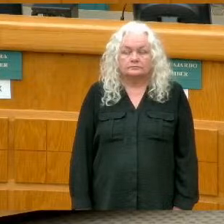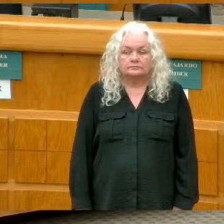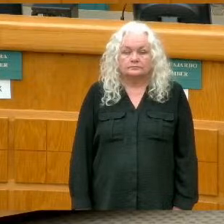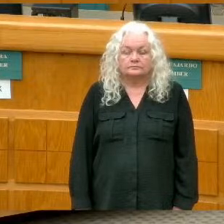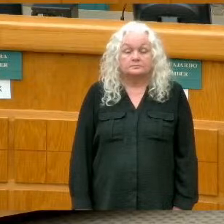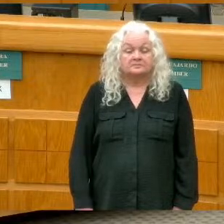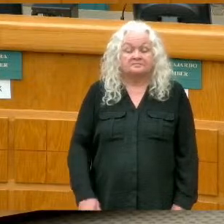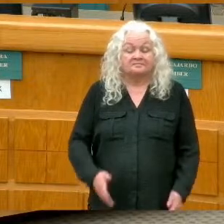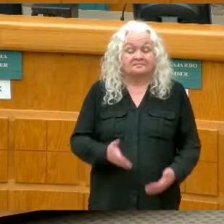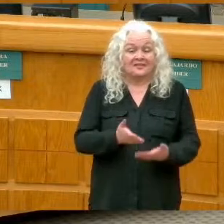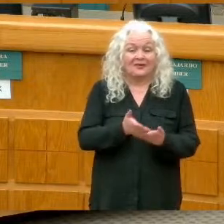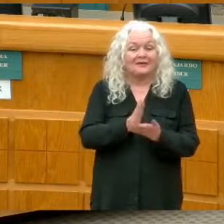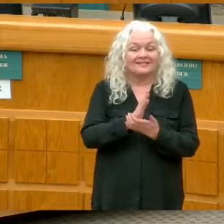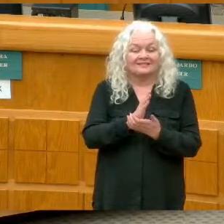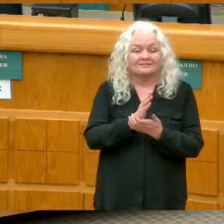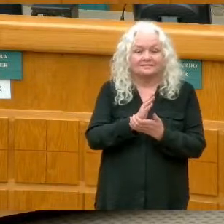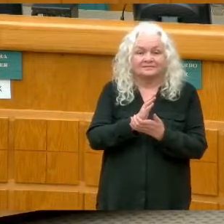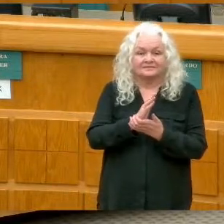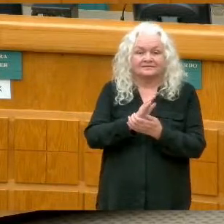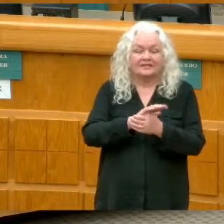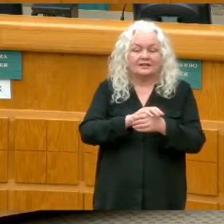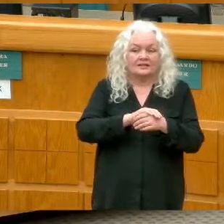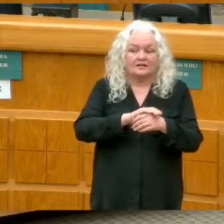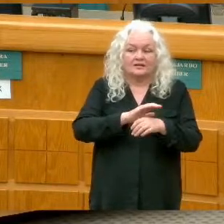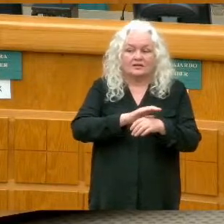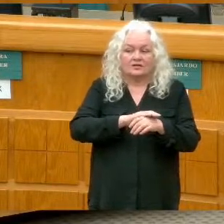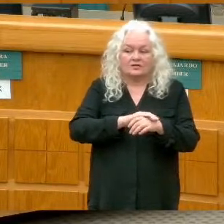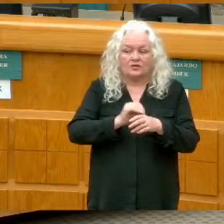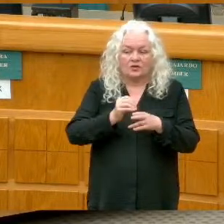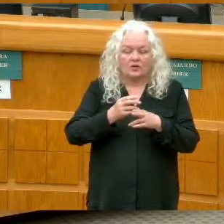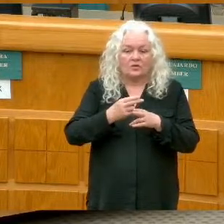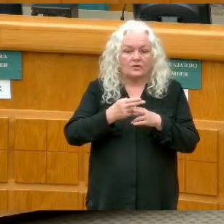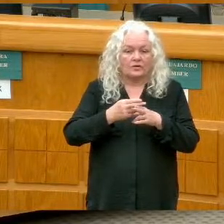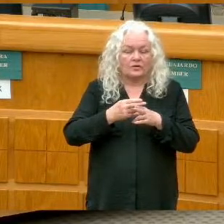All right, we'll call the briefing